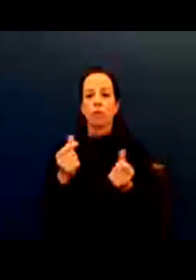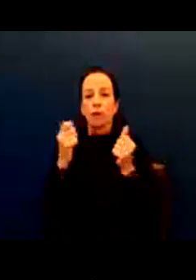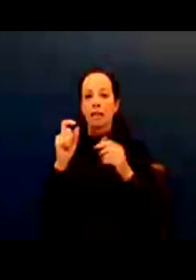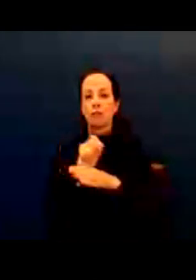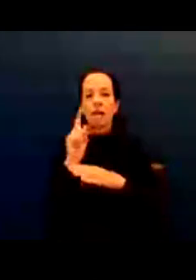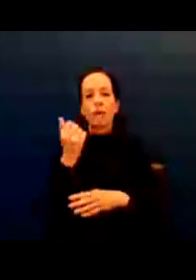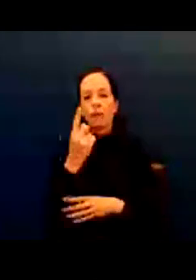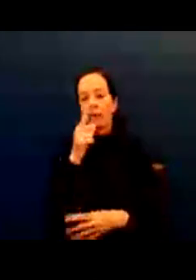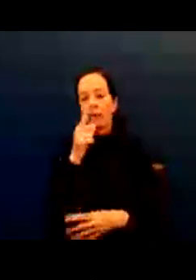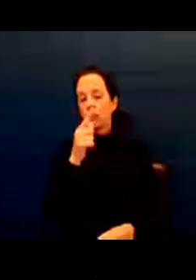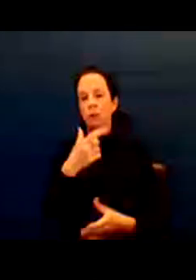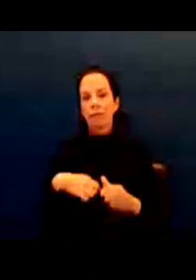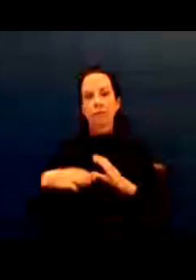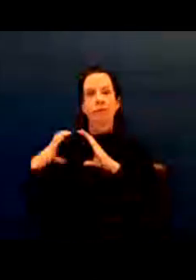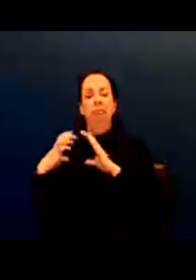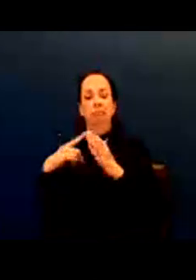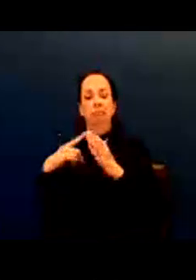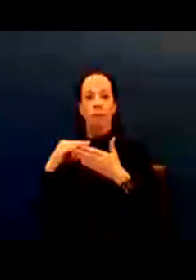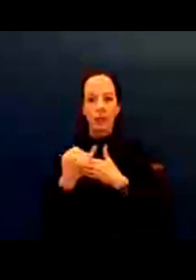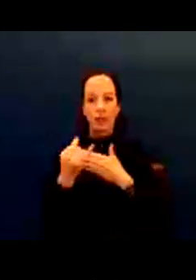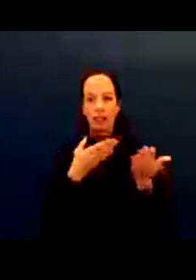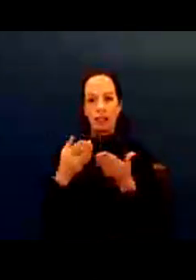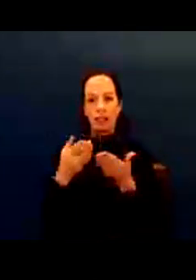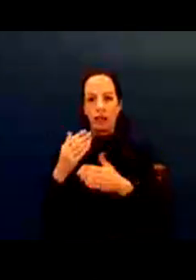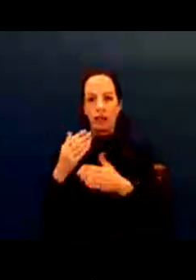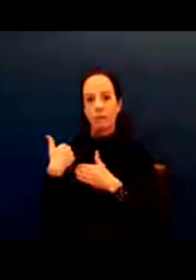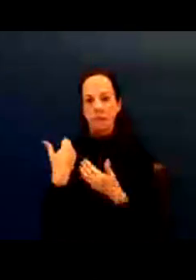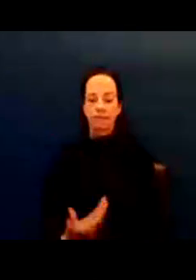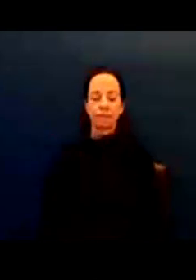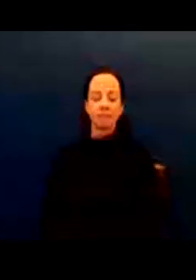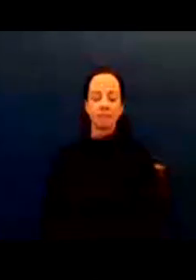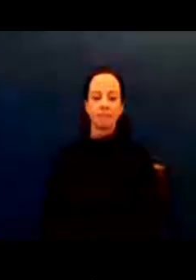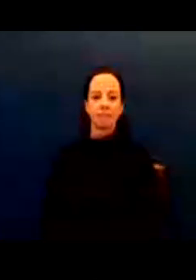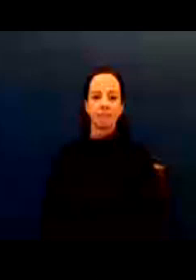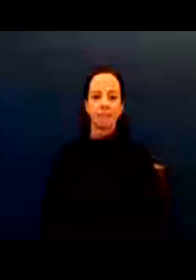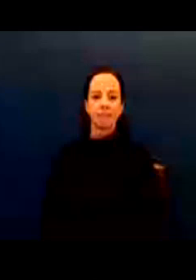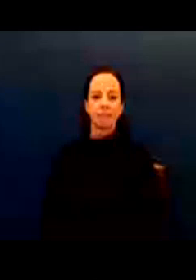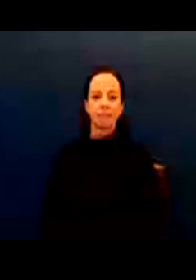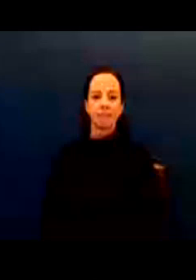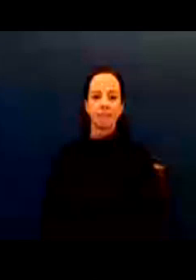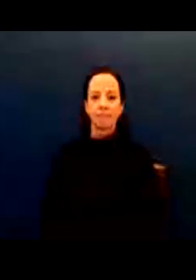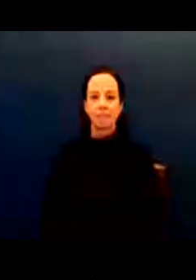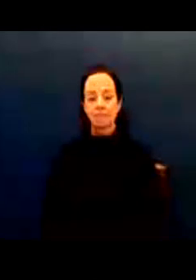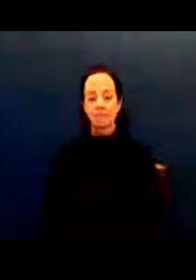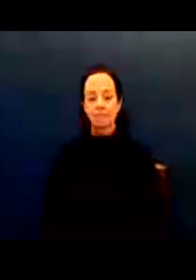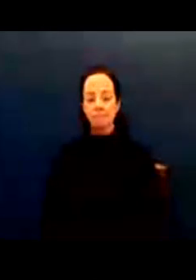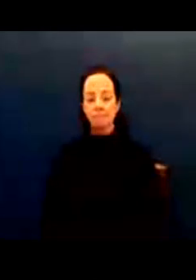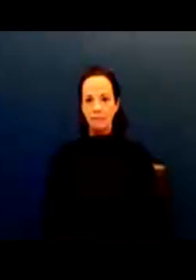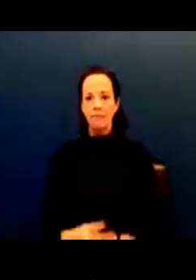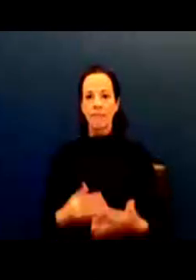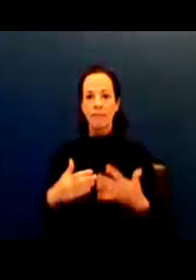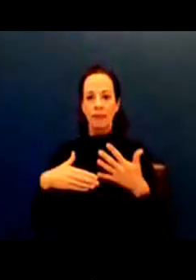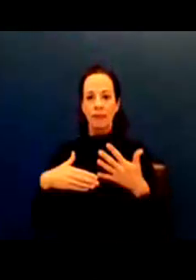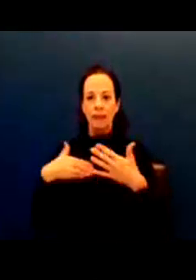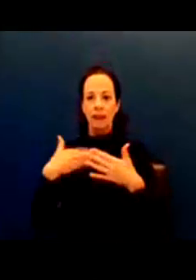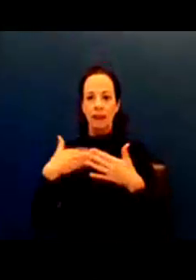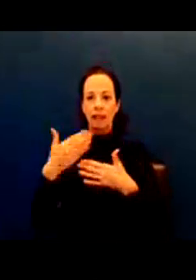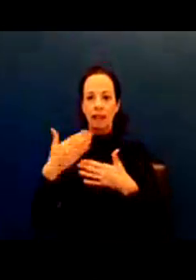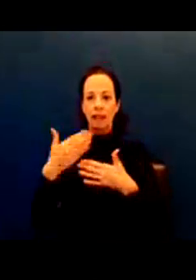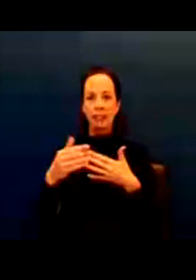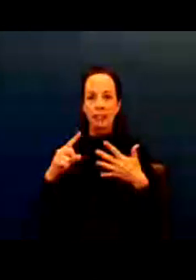relatively new. The next item we're doing is project delivery team meeting guidance. PDT meetings, or the project delivery team